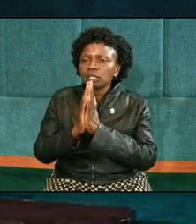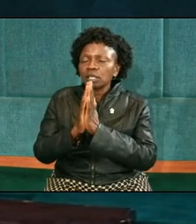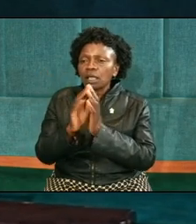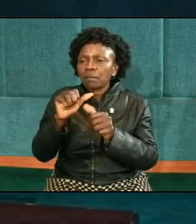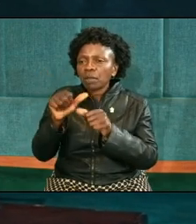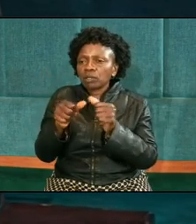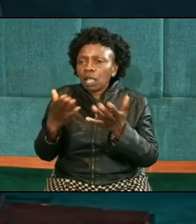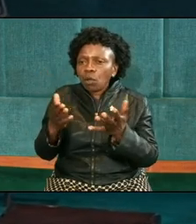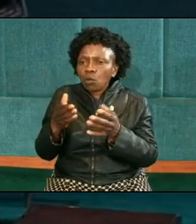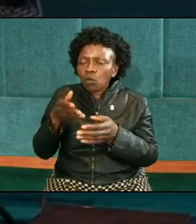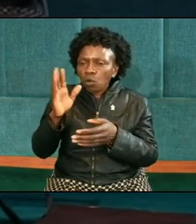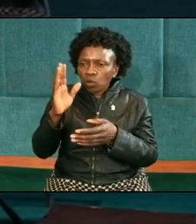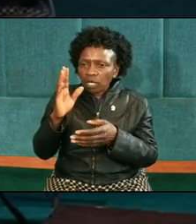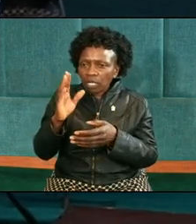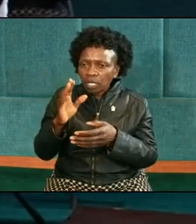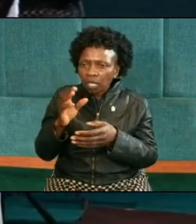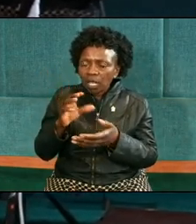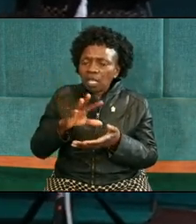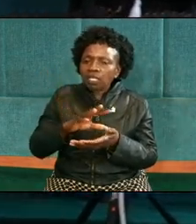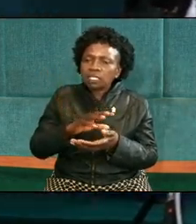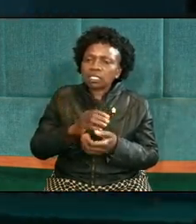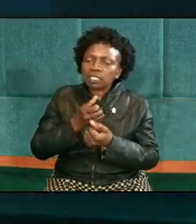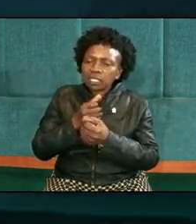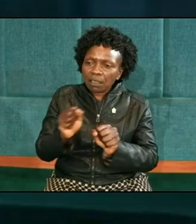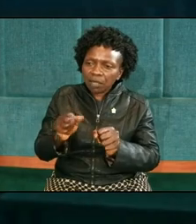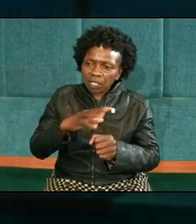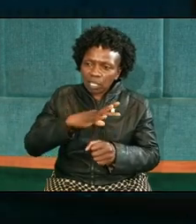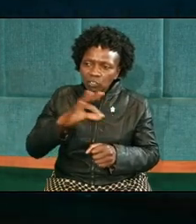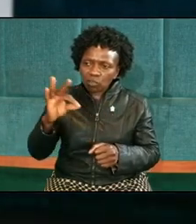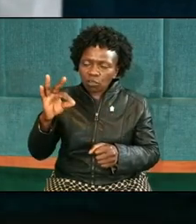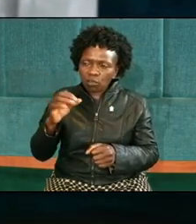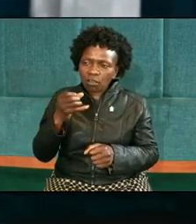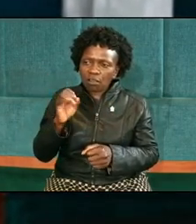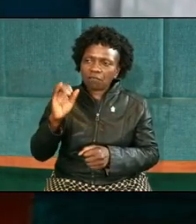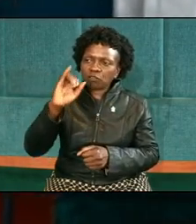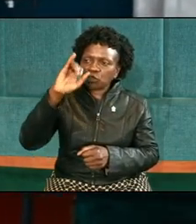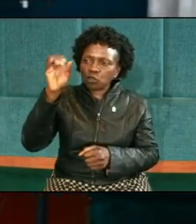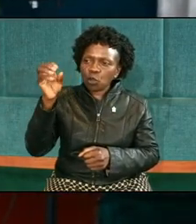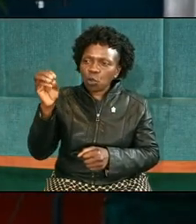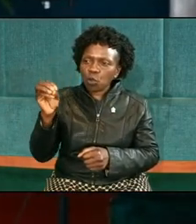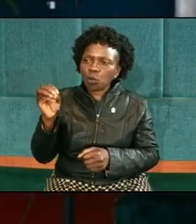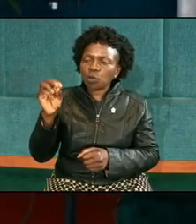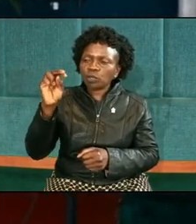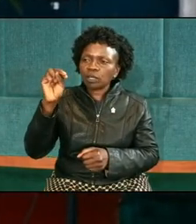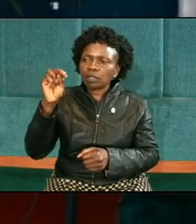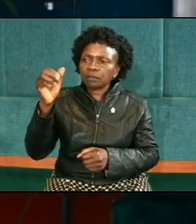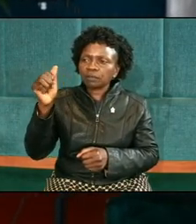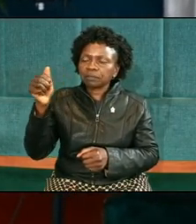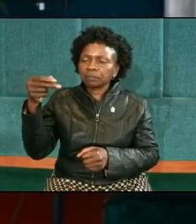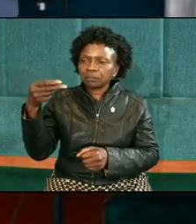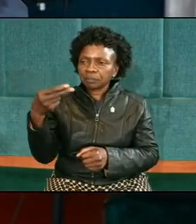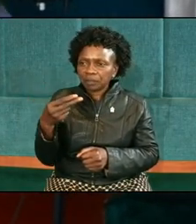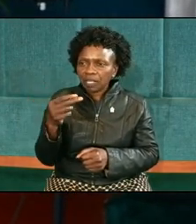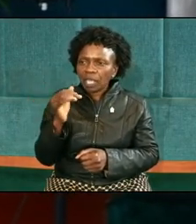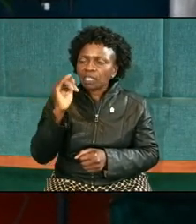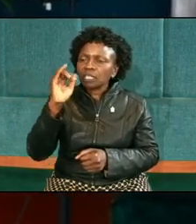soul of Jonah. Oh, you still didn't get it. It is Jonah who was